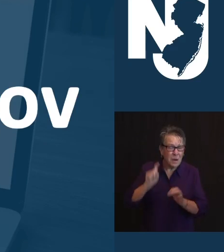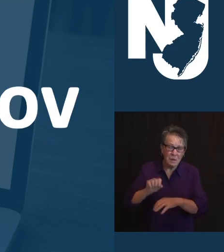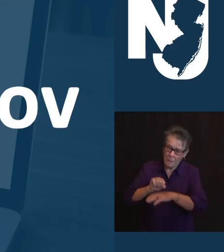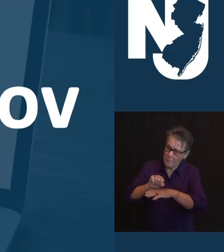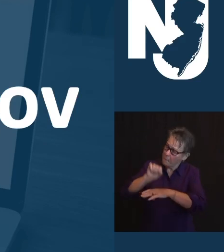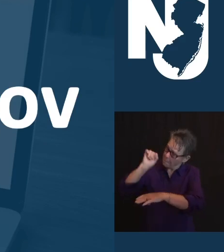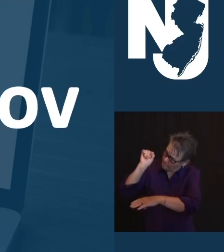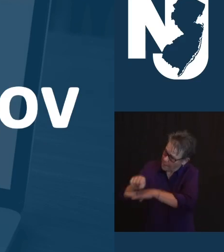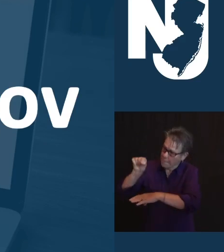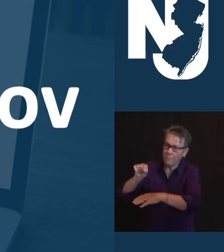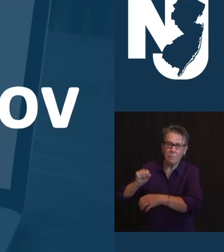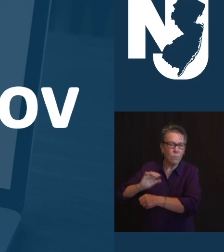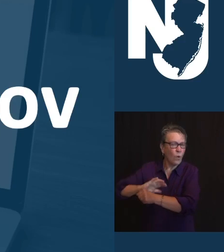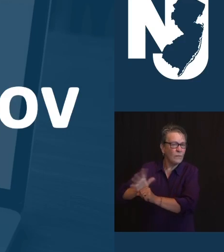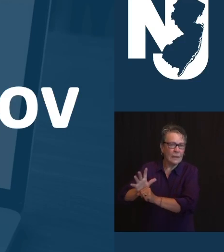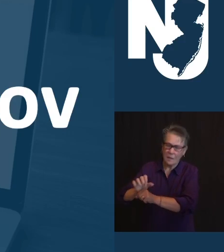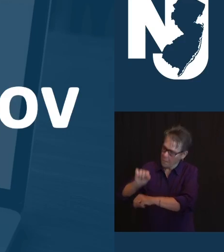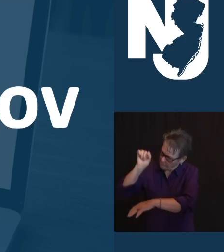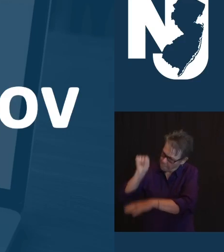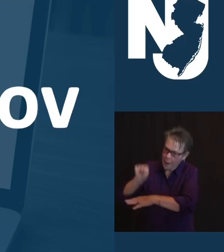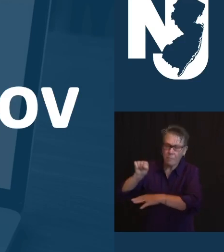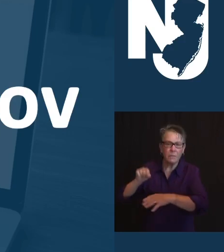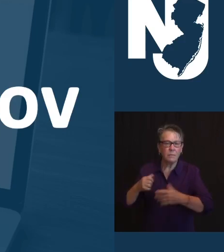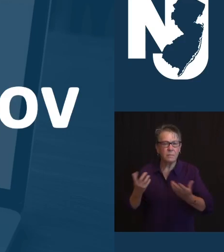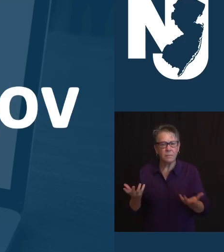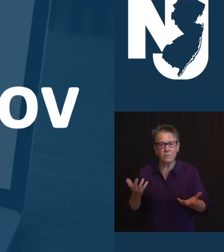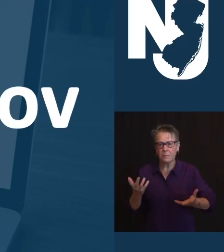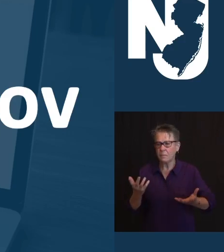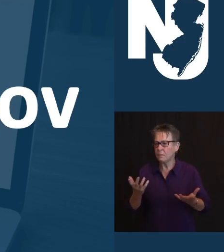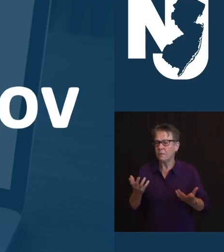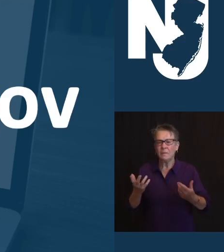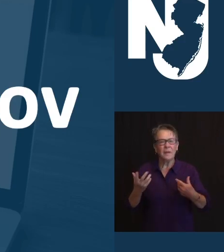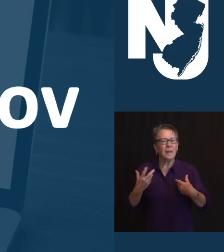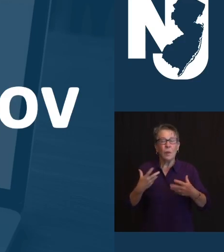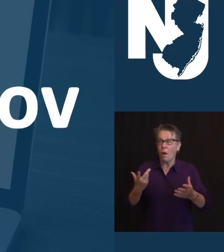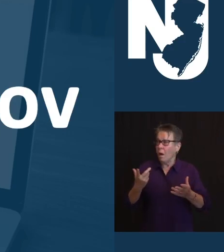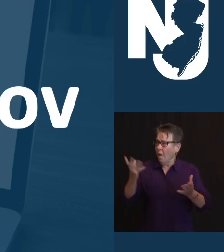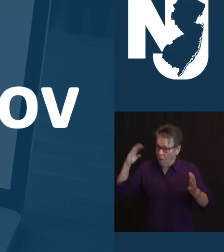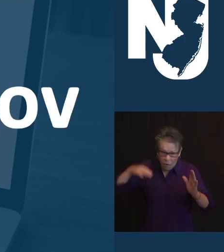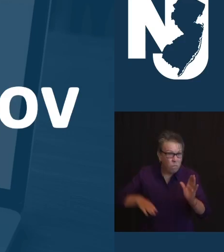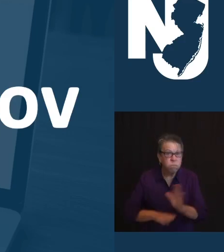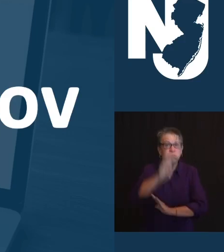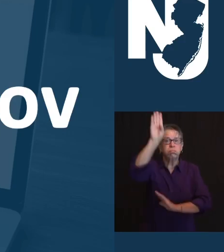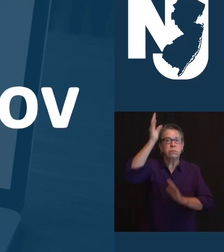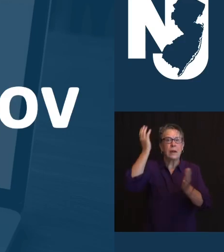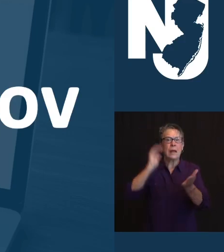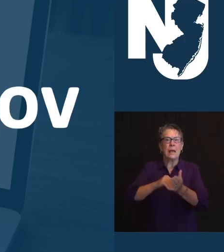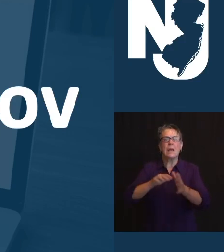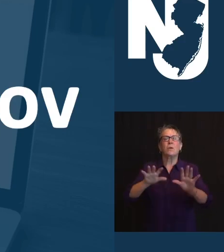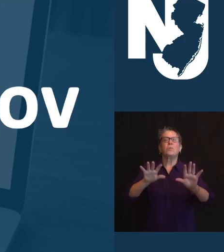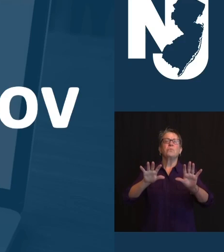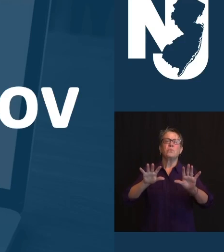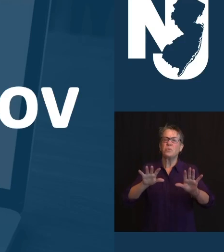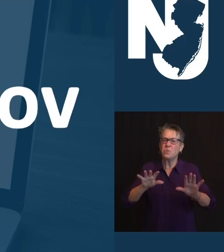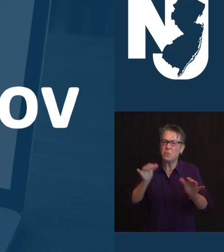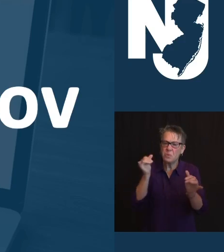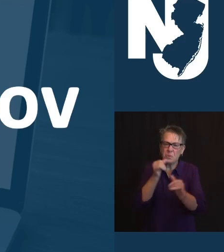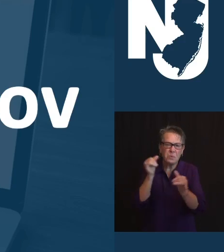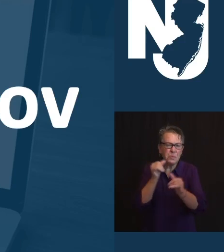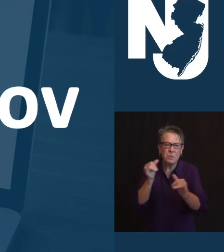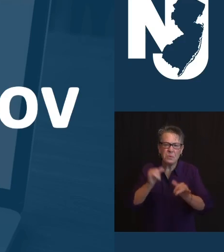bit fatigued, more than a bit fatigued, we must remain vigilant, and we have to keep up with our social distancing and